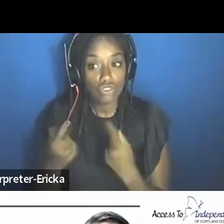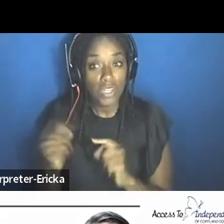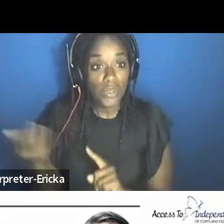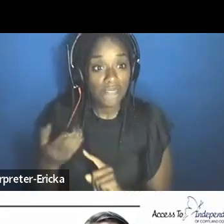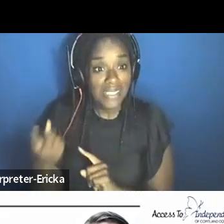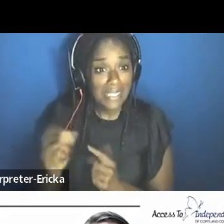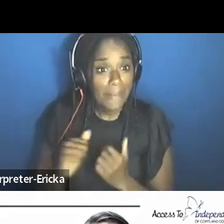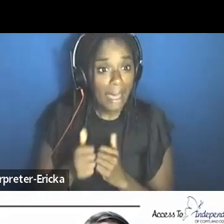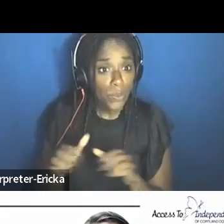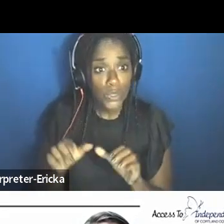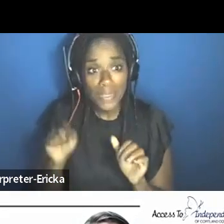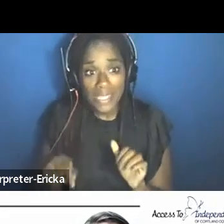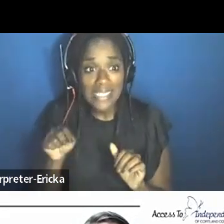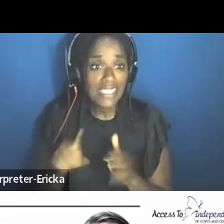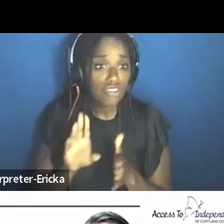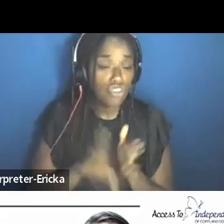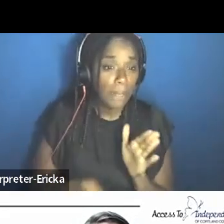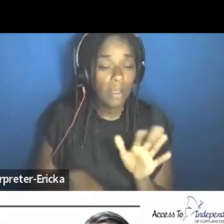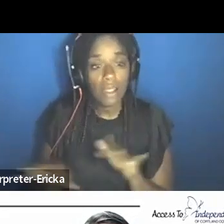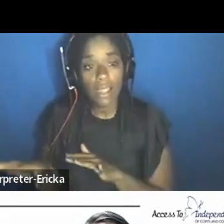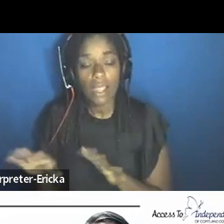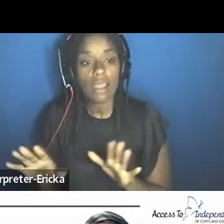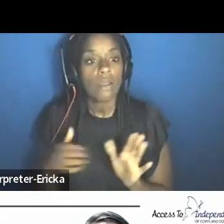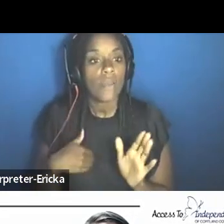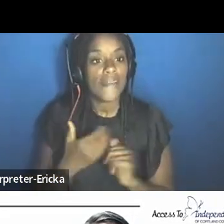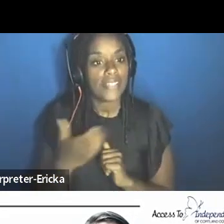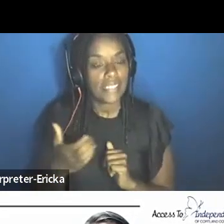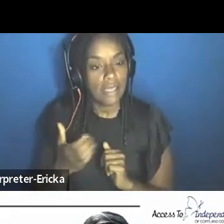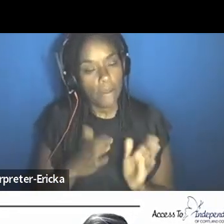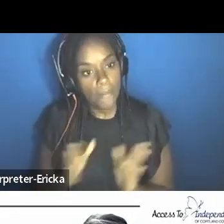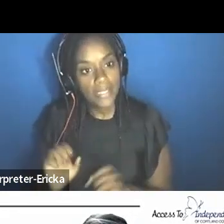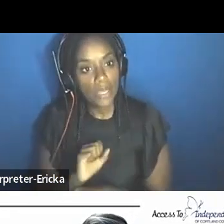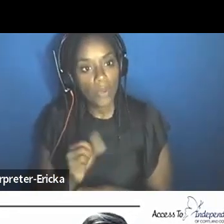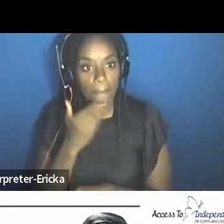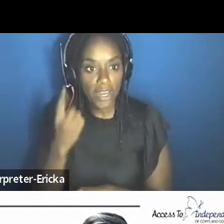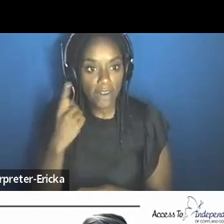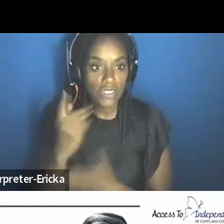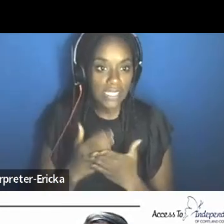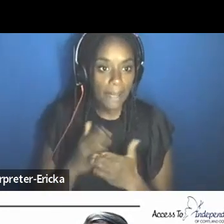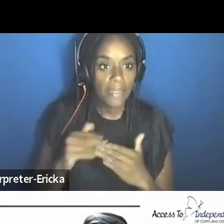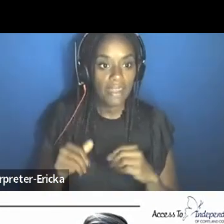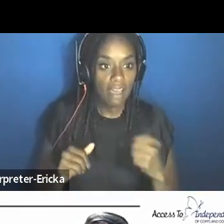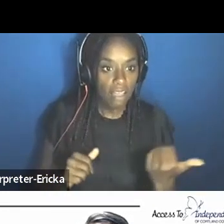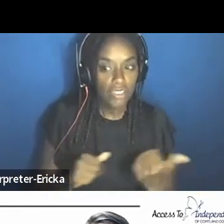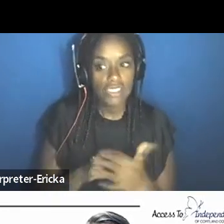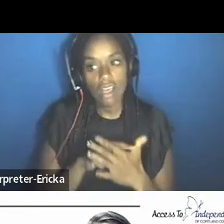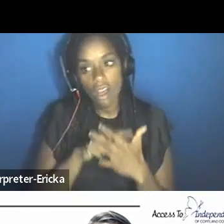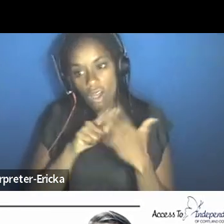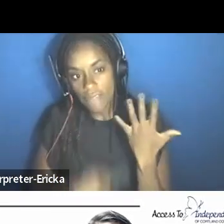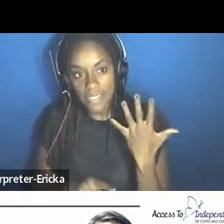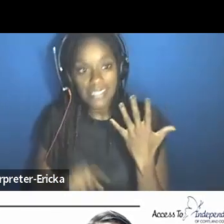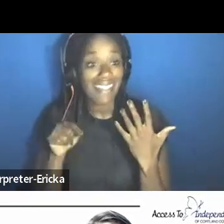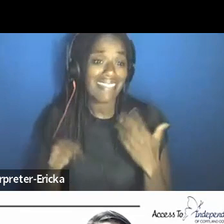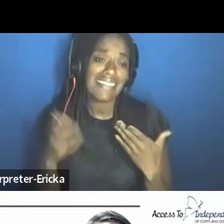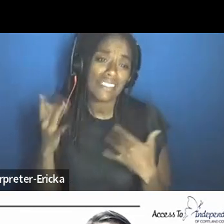we do this? And this is cheaper. And so there's also cell phone plans that work better for folks than other folks. All of that stuff. And this is why